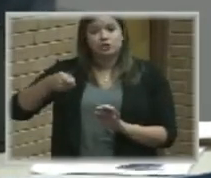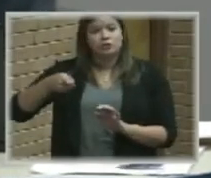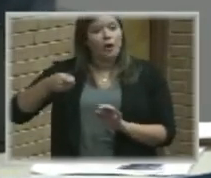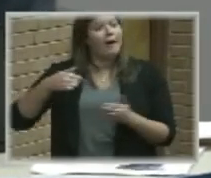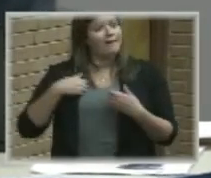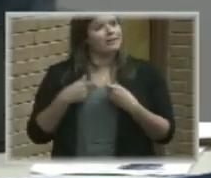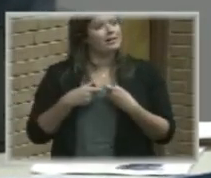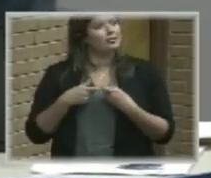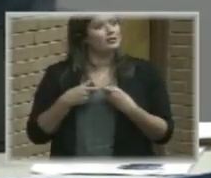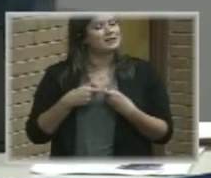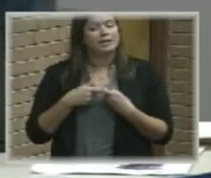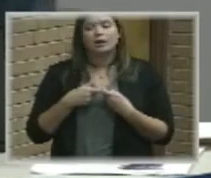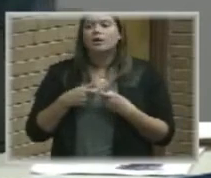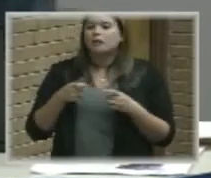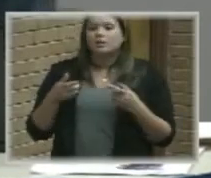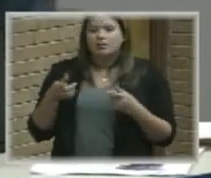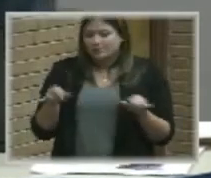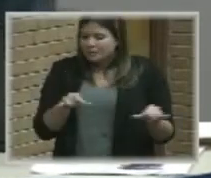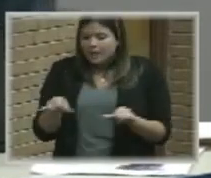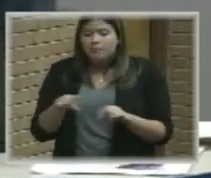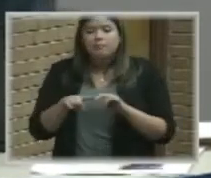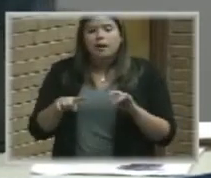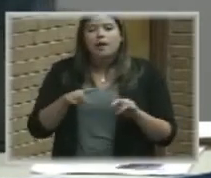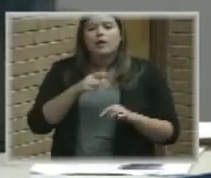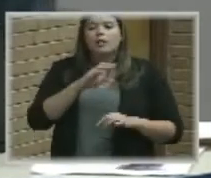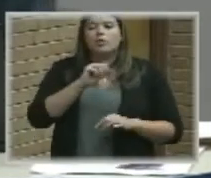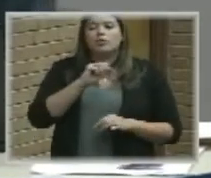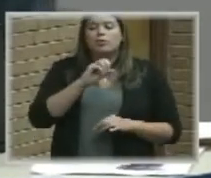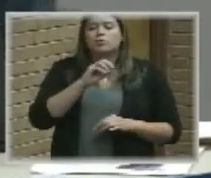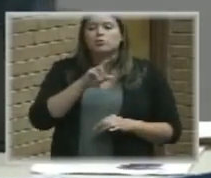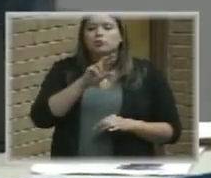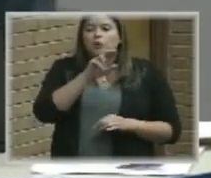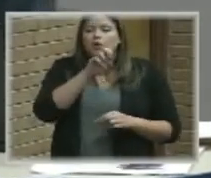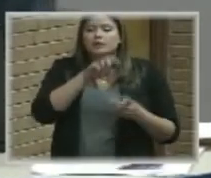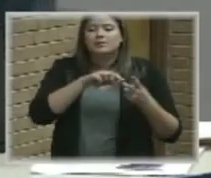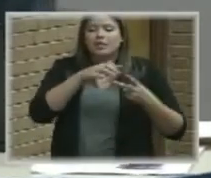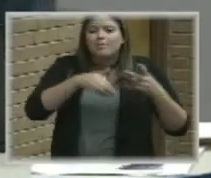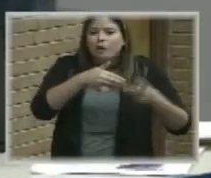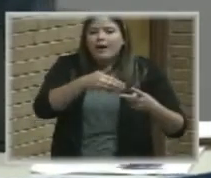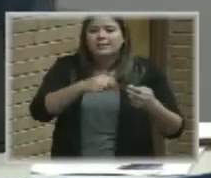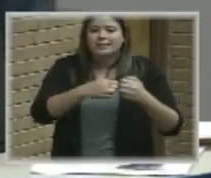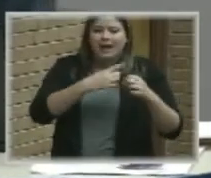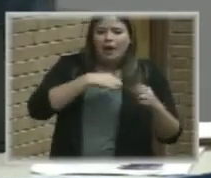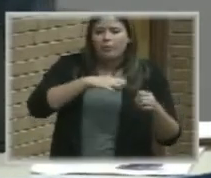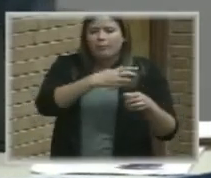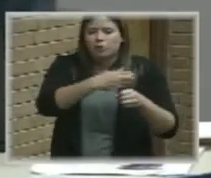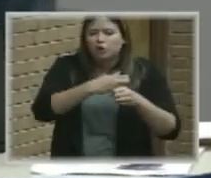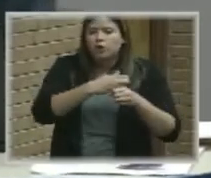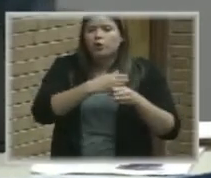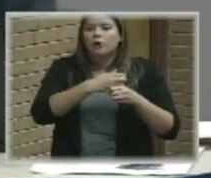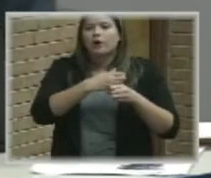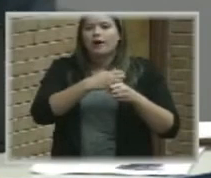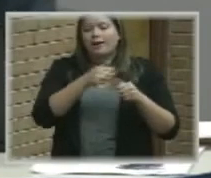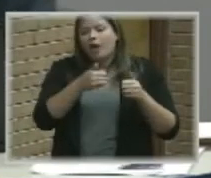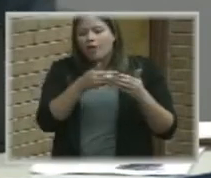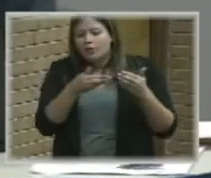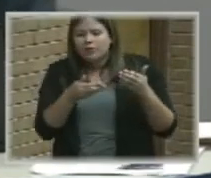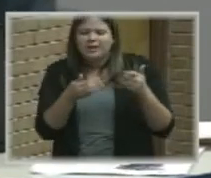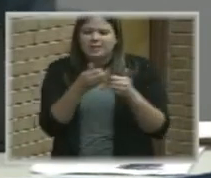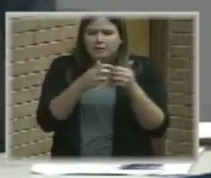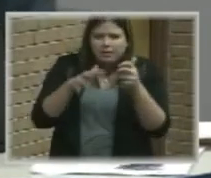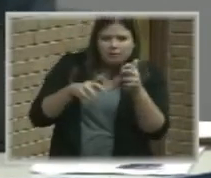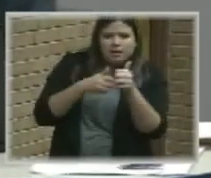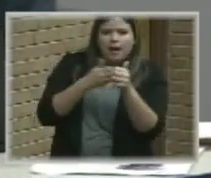source of that electricity and the process by which it is procured. And like so many other things, the goal